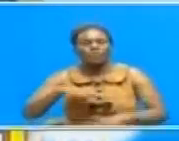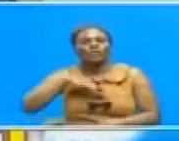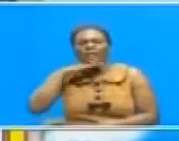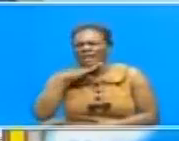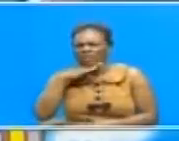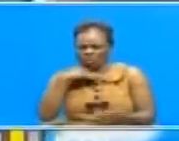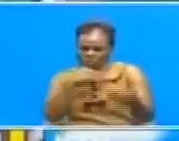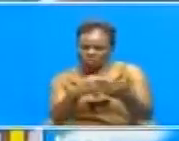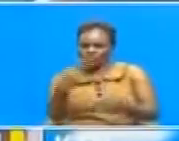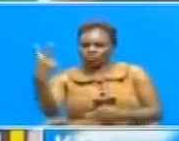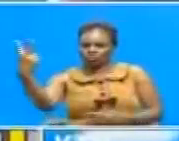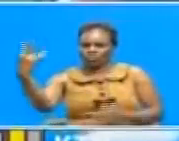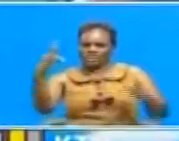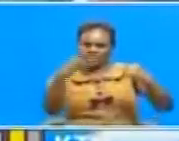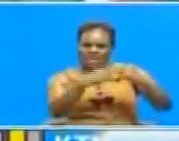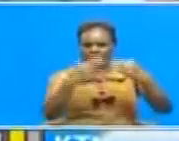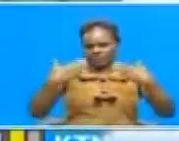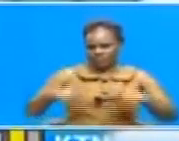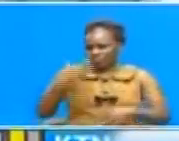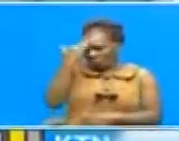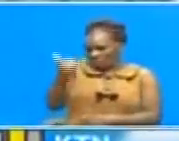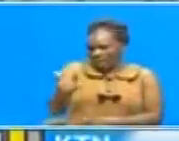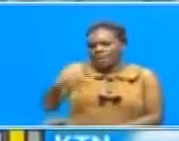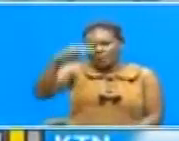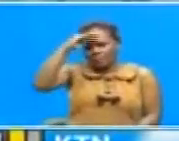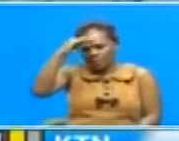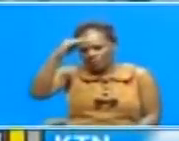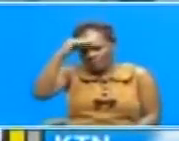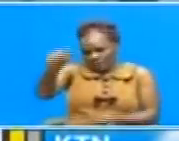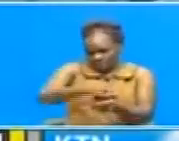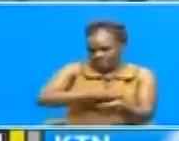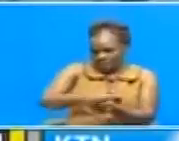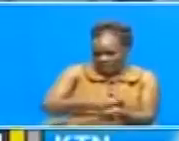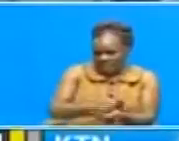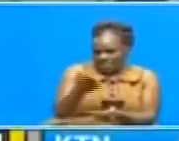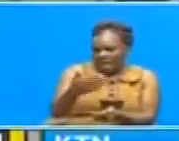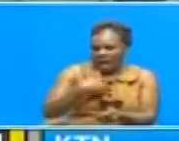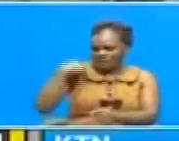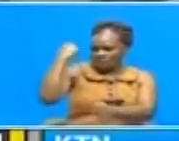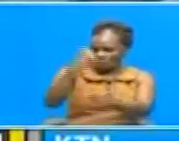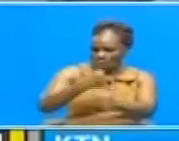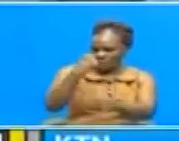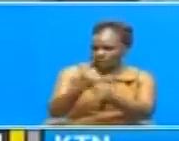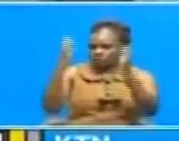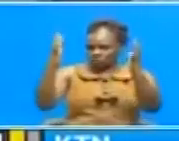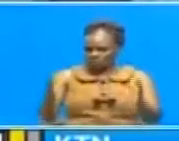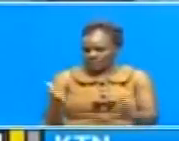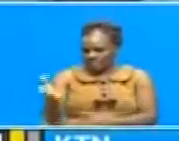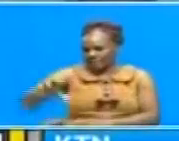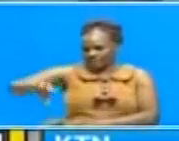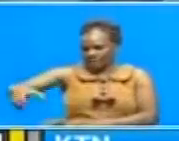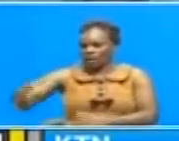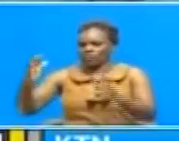lost about 28 people as a result. Since Friday, there have been major crackdowns, especially within the